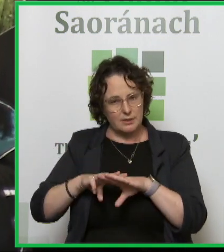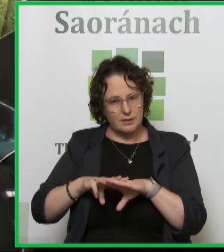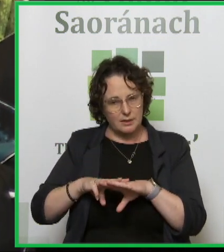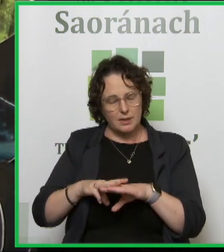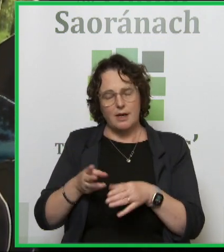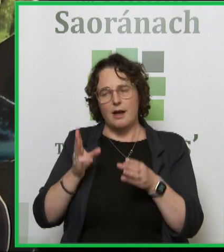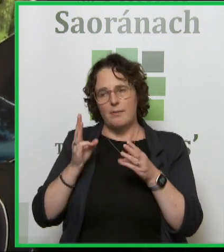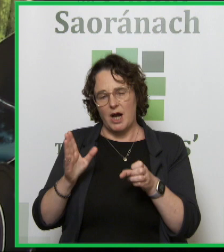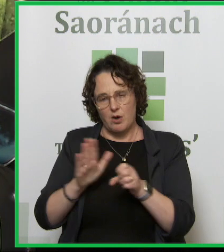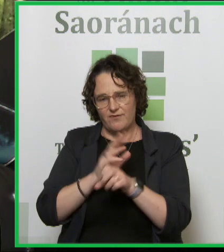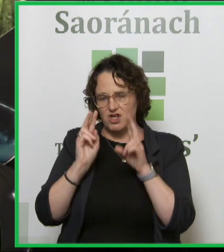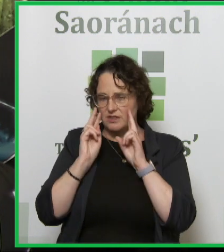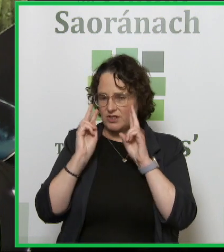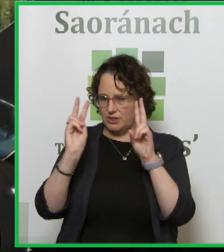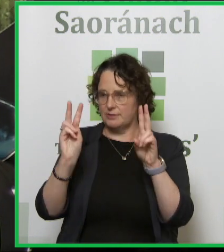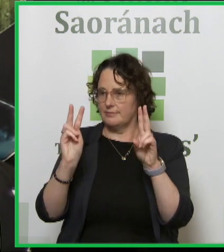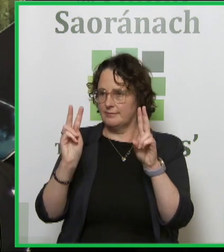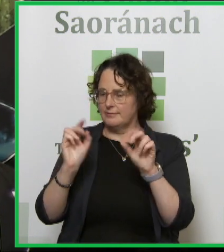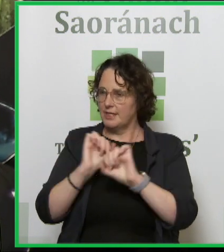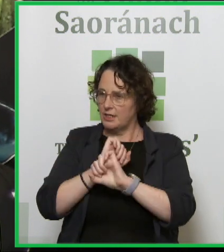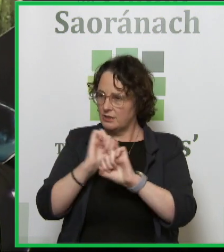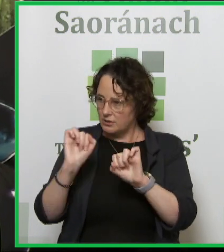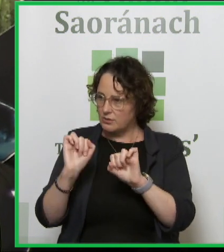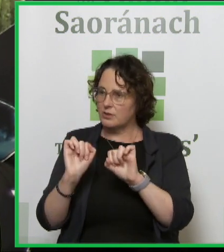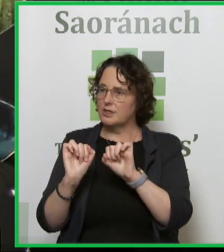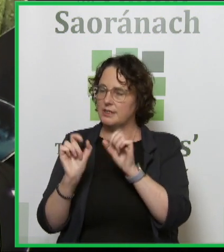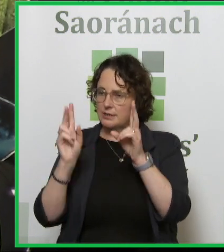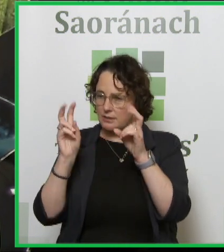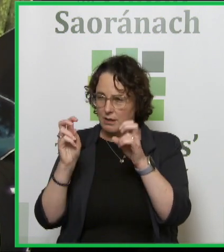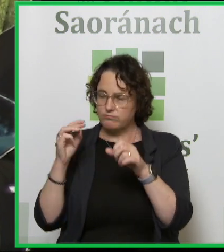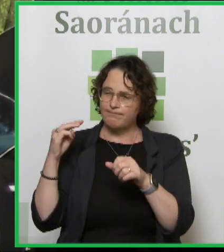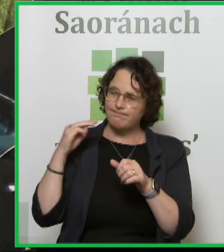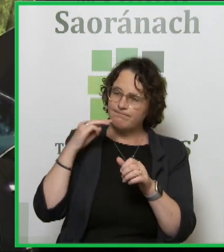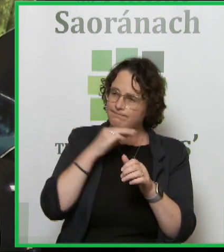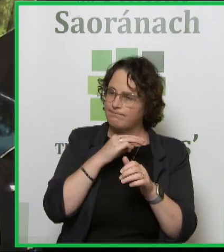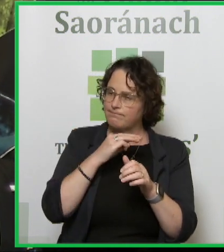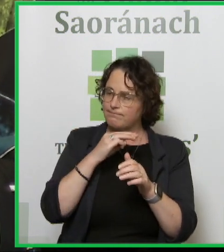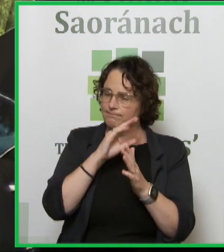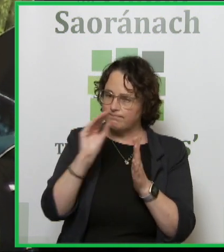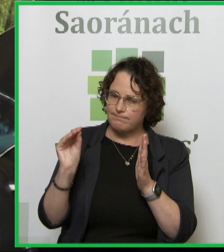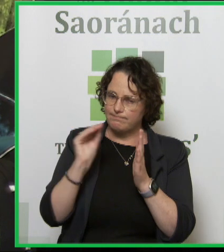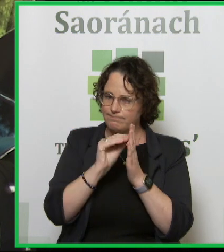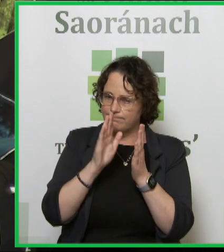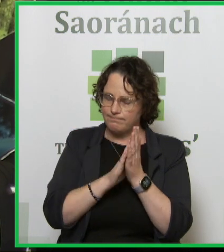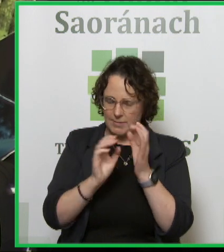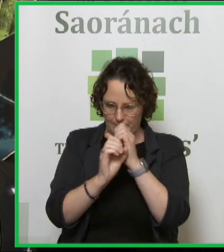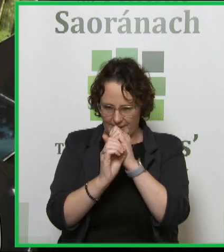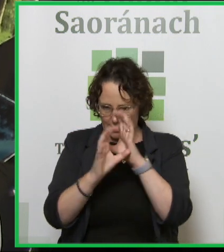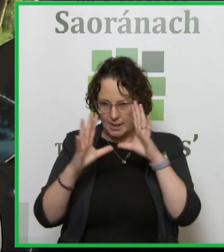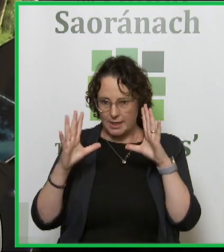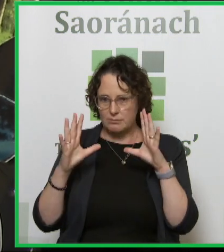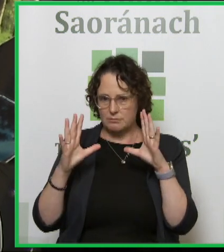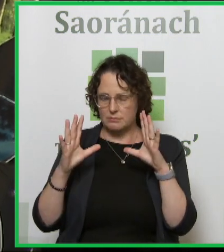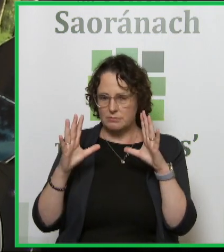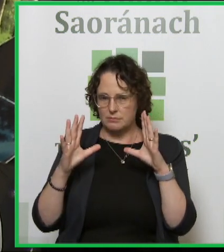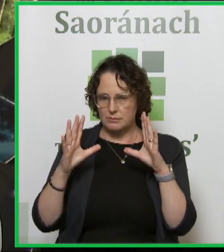vision. Your item is so important, it matters. You have to set that very clearly to make sure